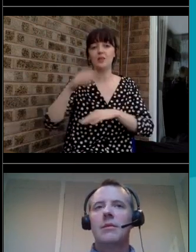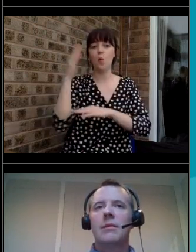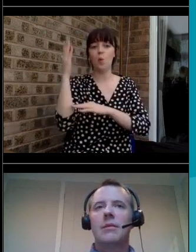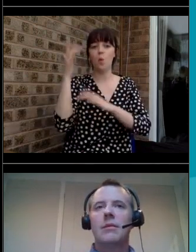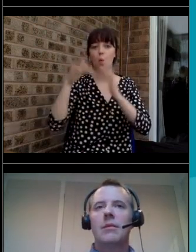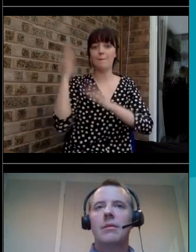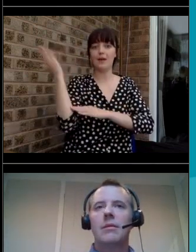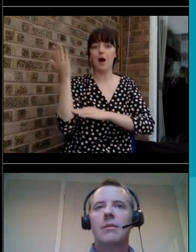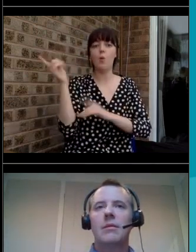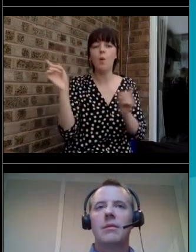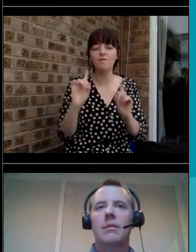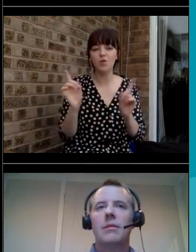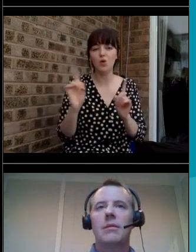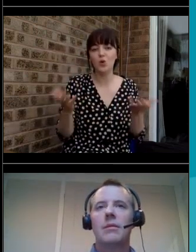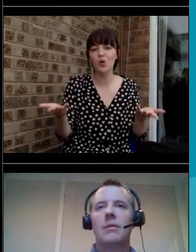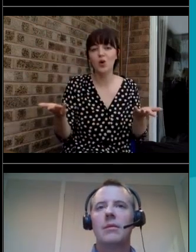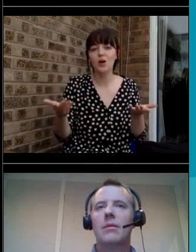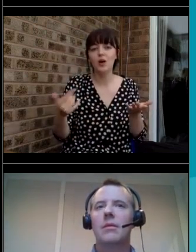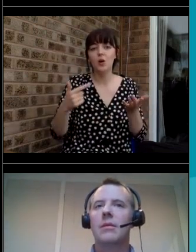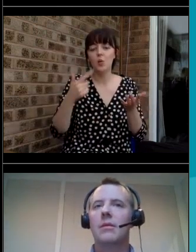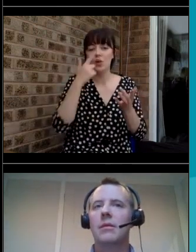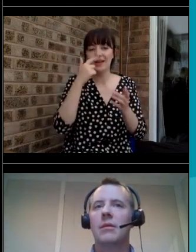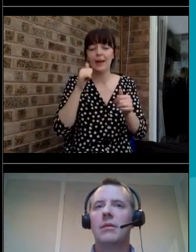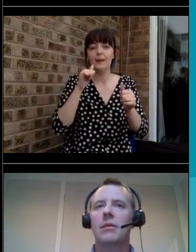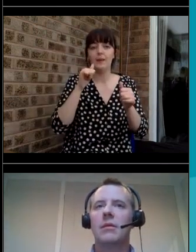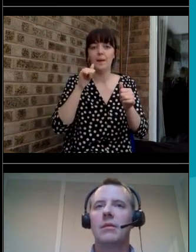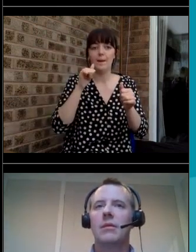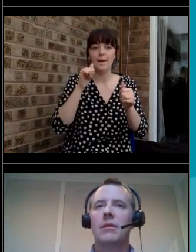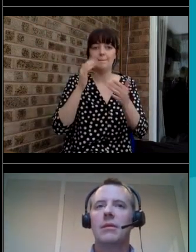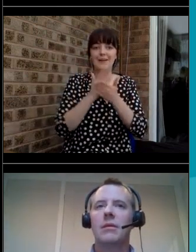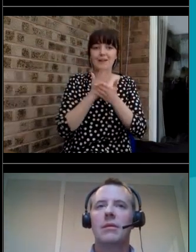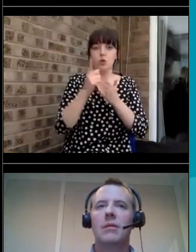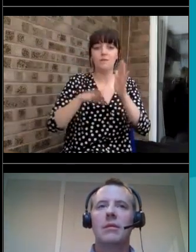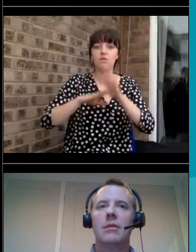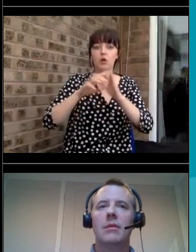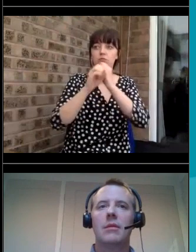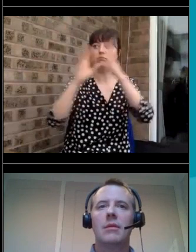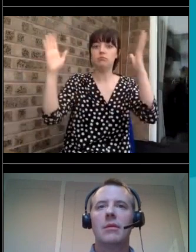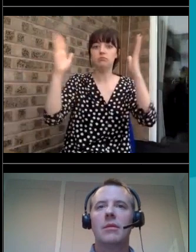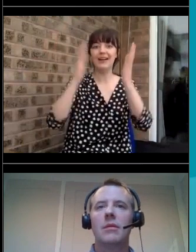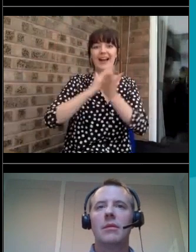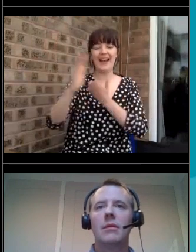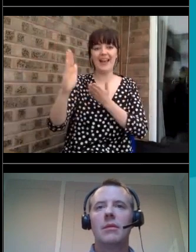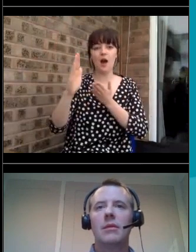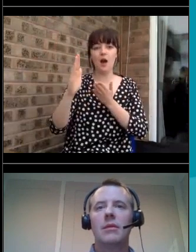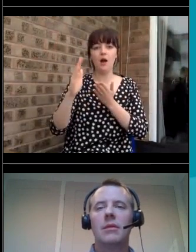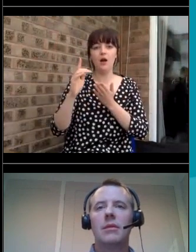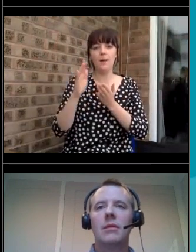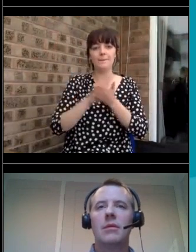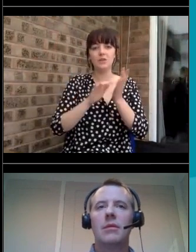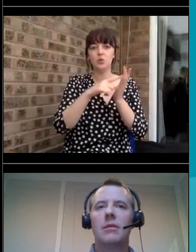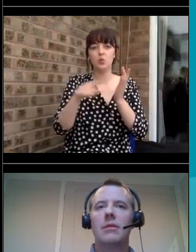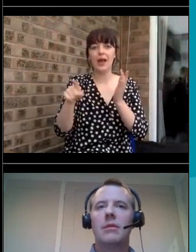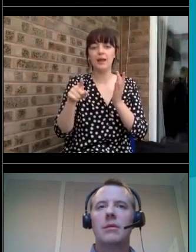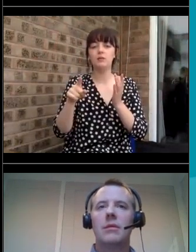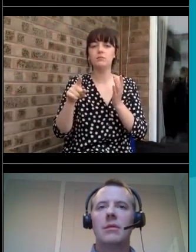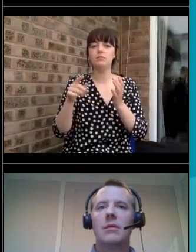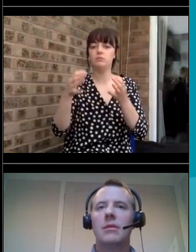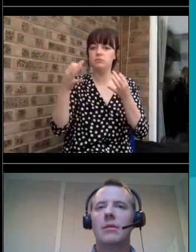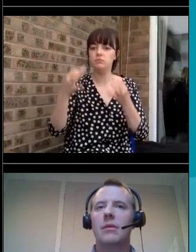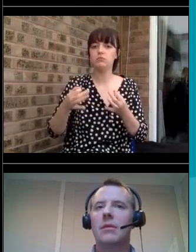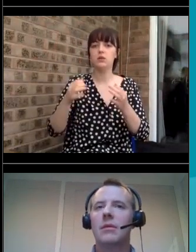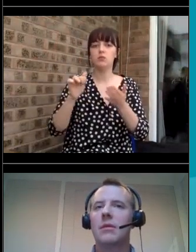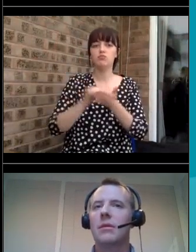this evening is so that we can better inform people so they can provide official responses to the consultation. and it's